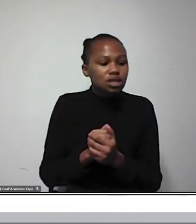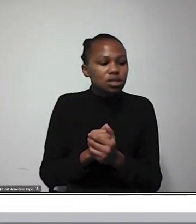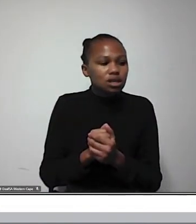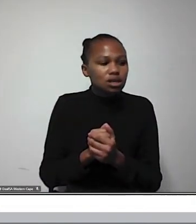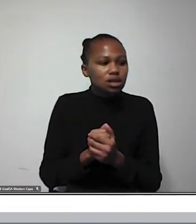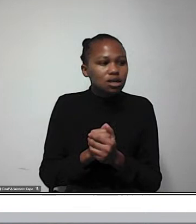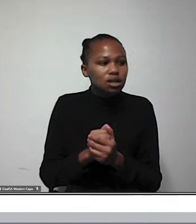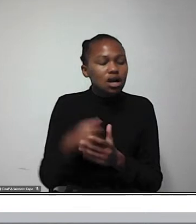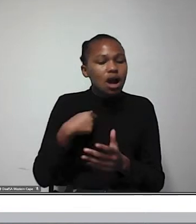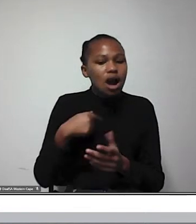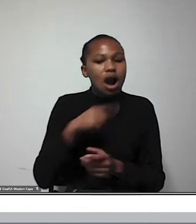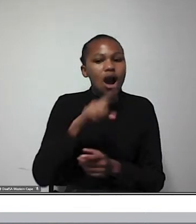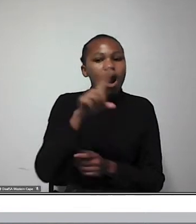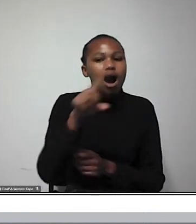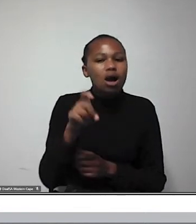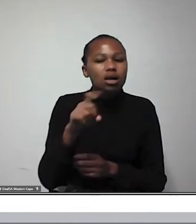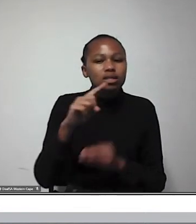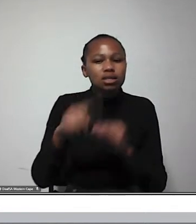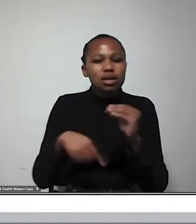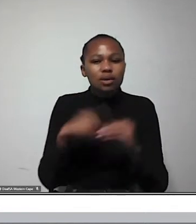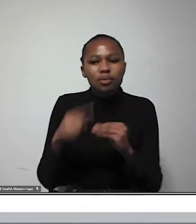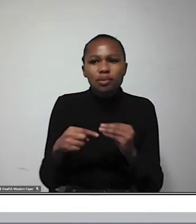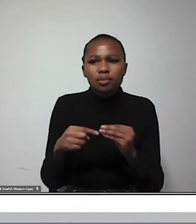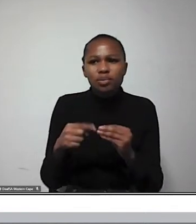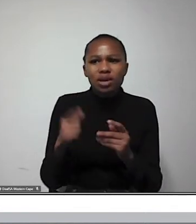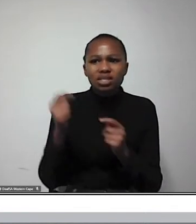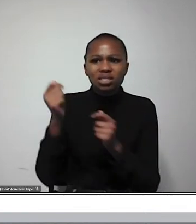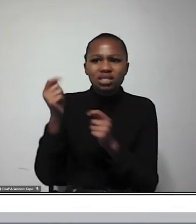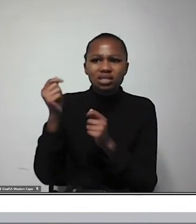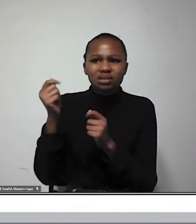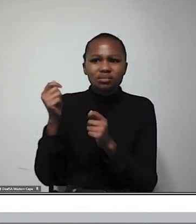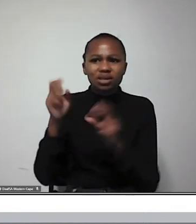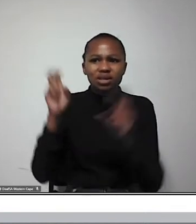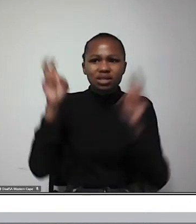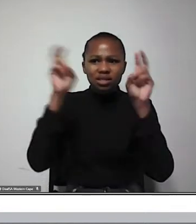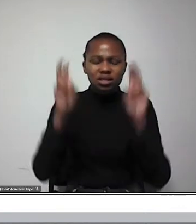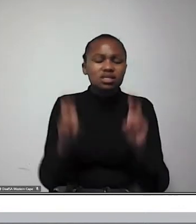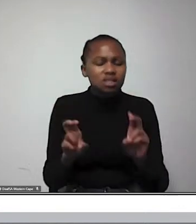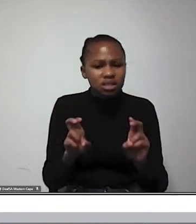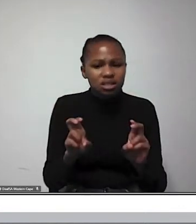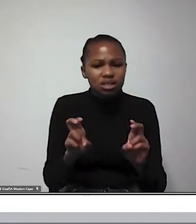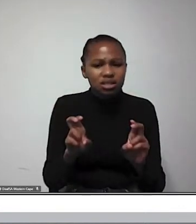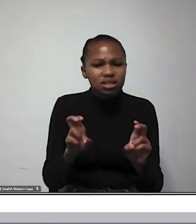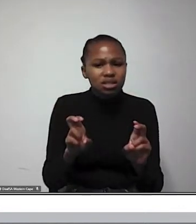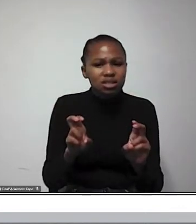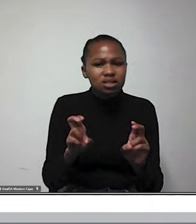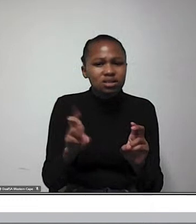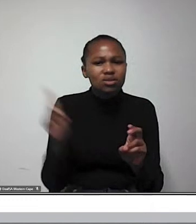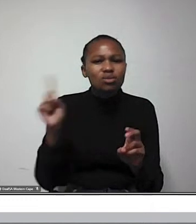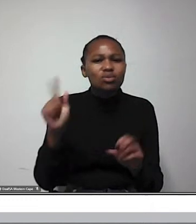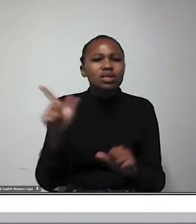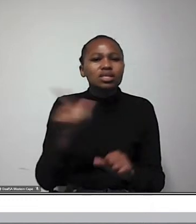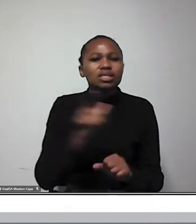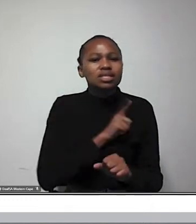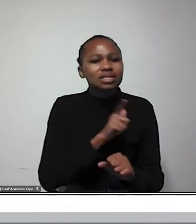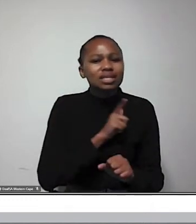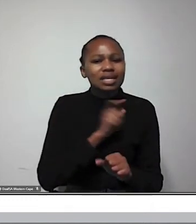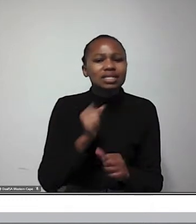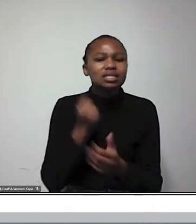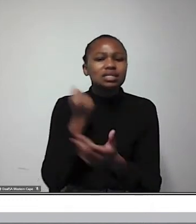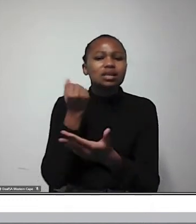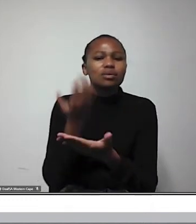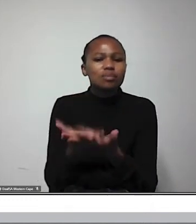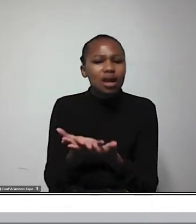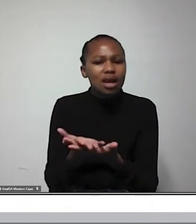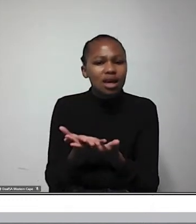I asked a question regarding the price elasticity, and particularly the what tariffs would apply should AGOA